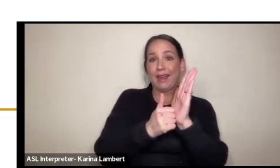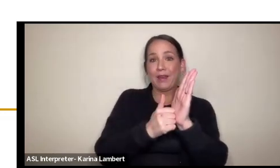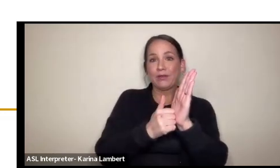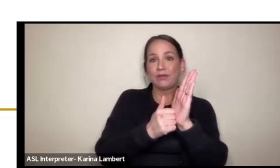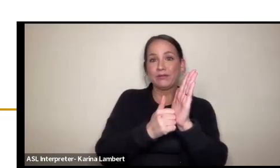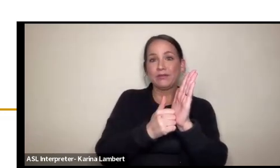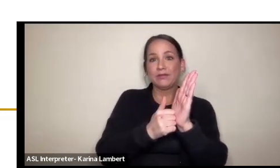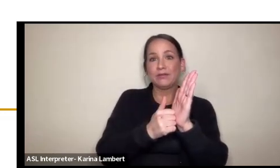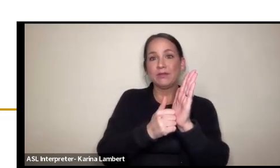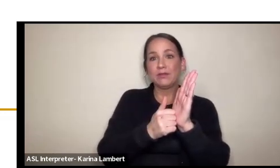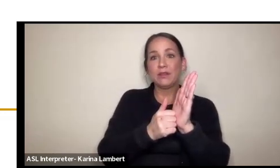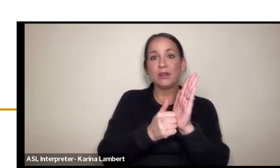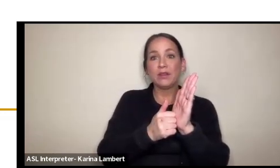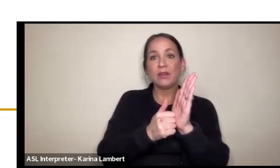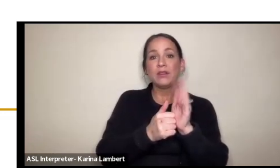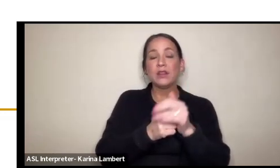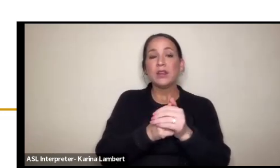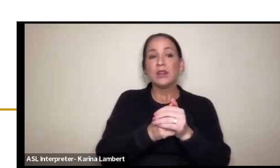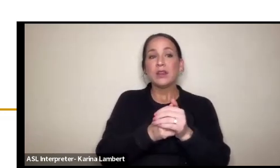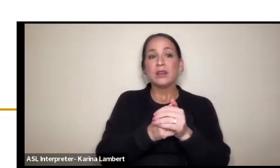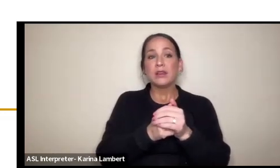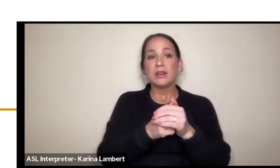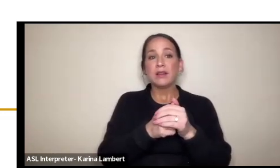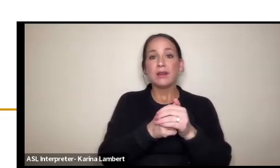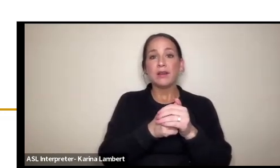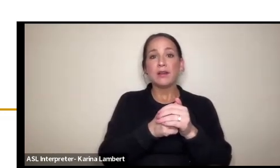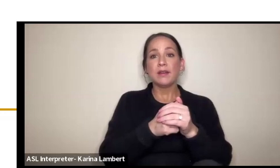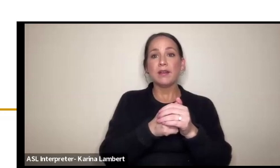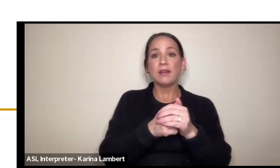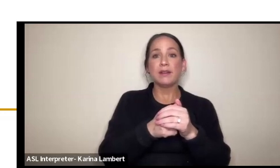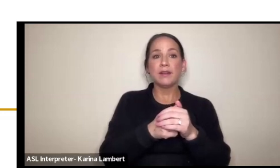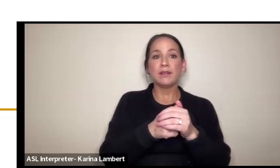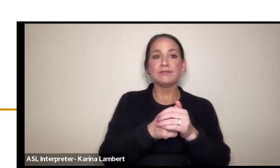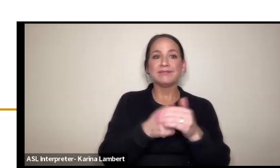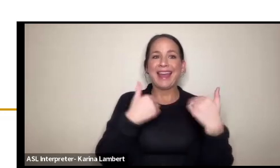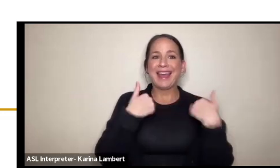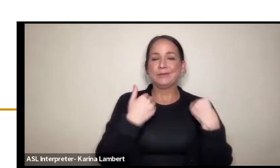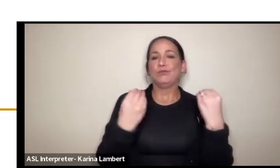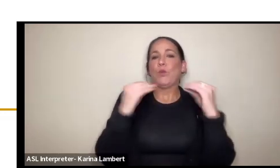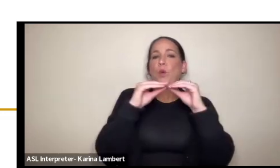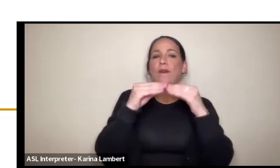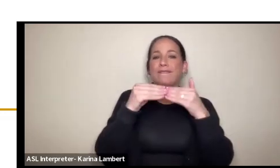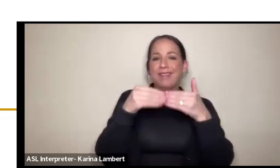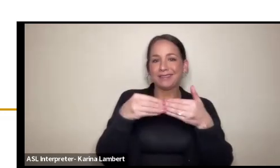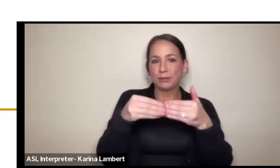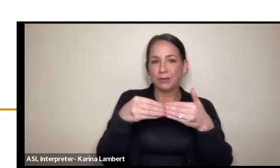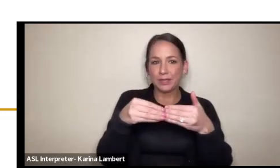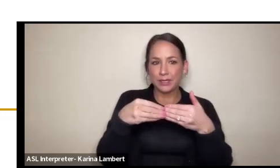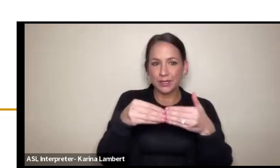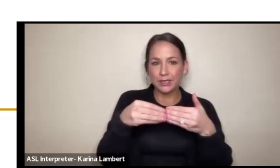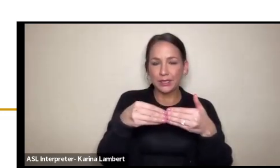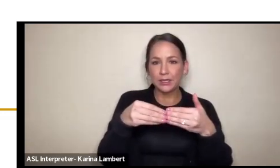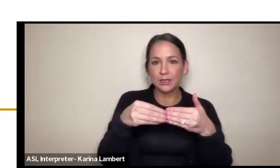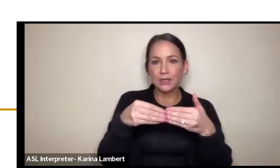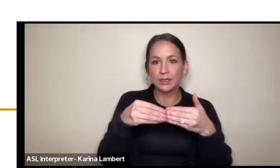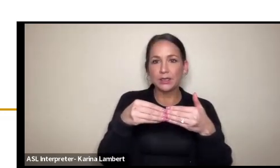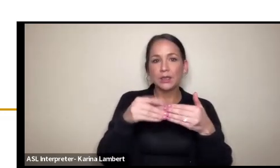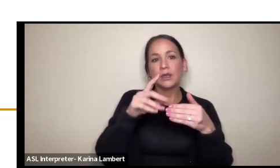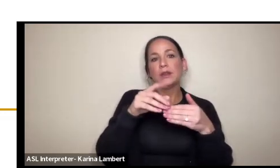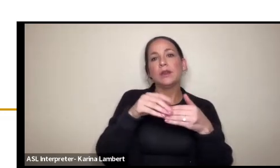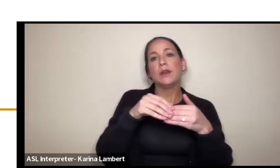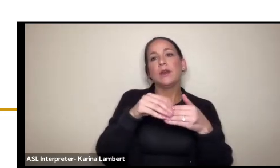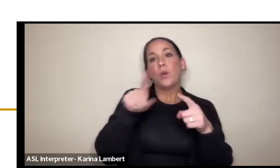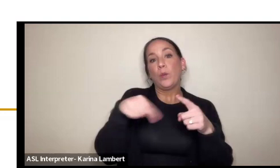savings account that you'll hear more about, allows for more flexibility when paying for goods and